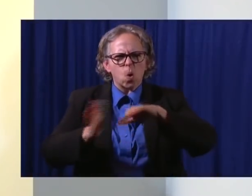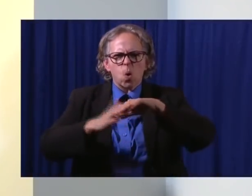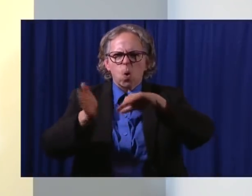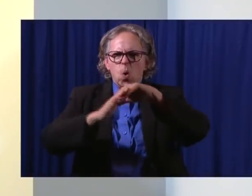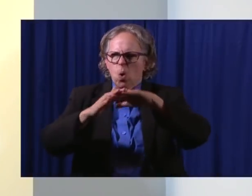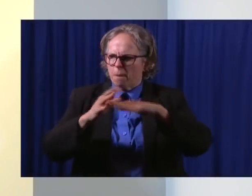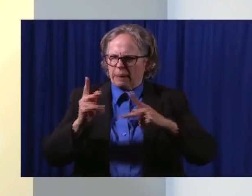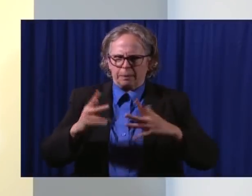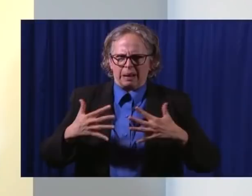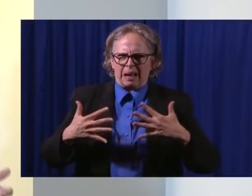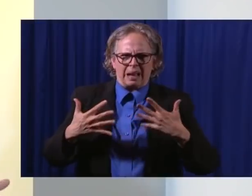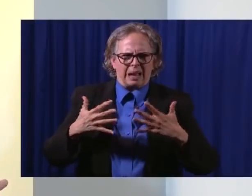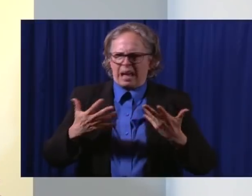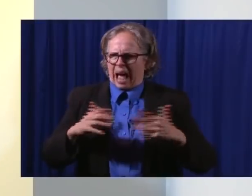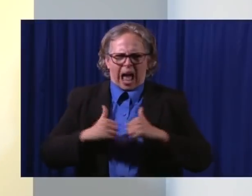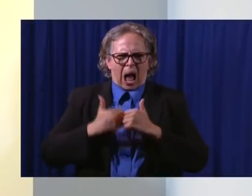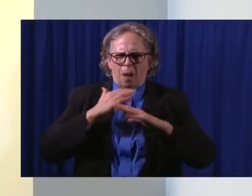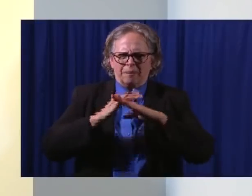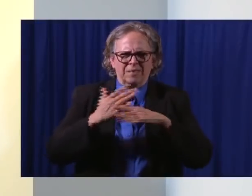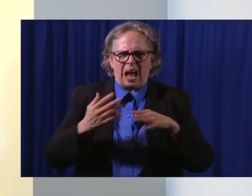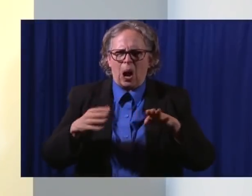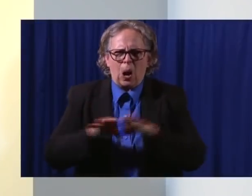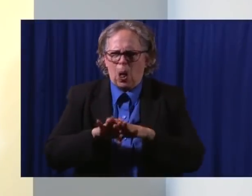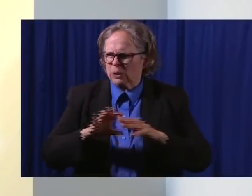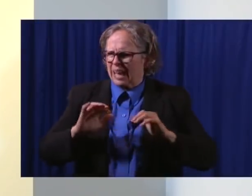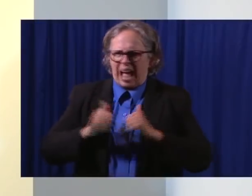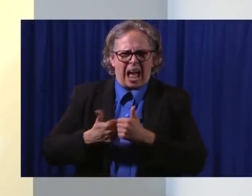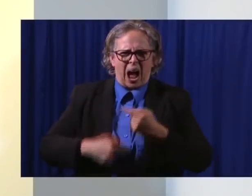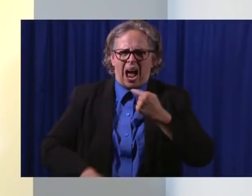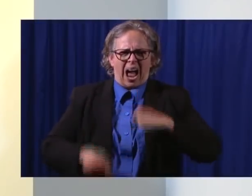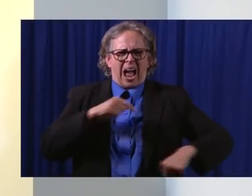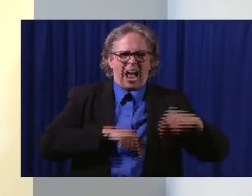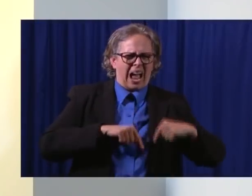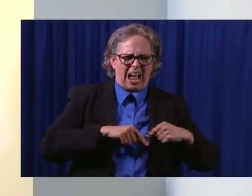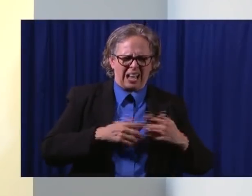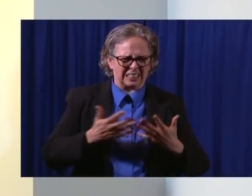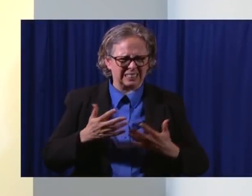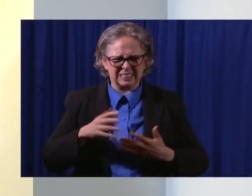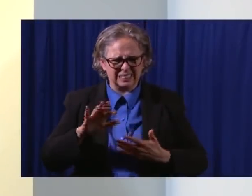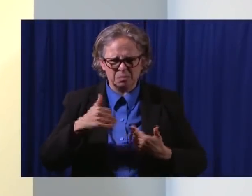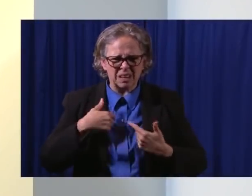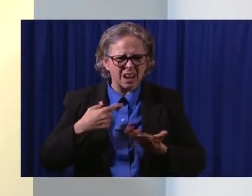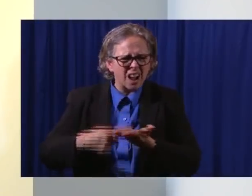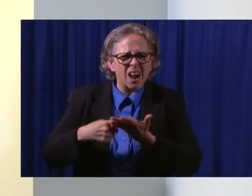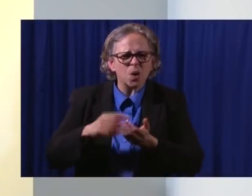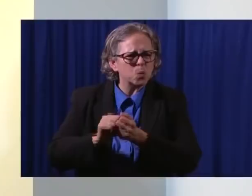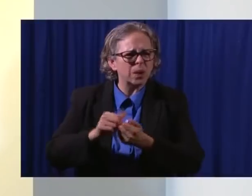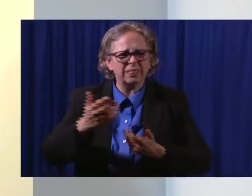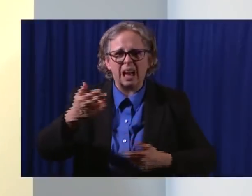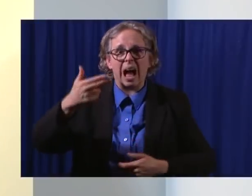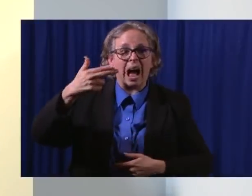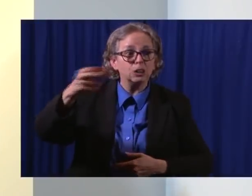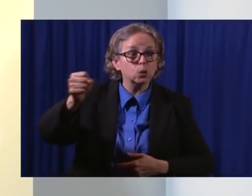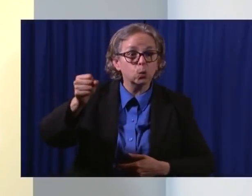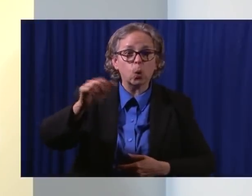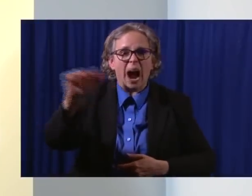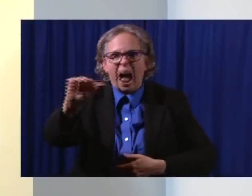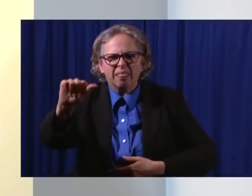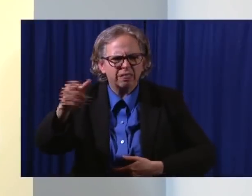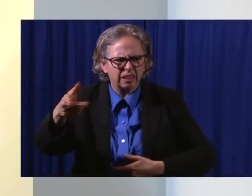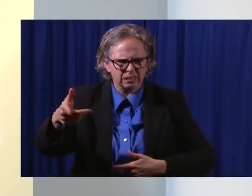I've also had some conversations with some professional and high school athletes that want to have a season, and they're saying maybe they're young and strong,